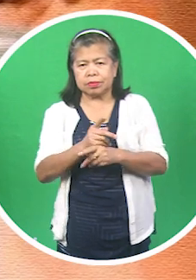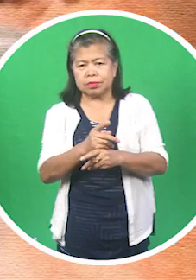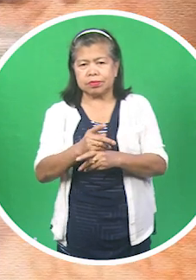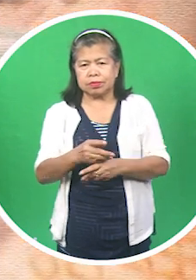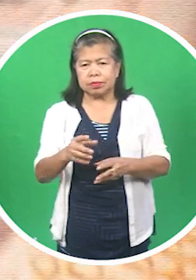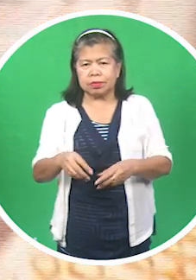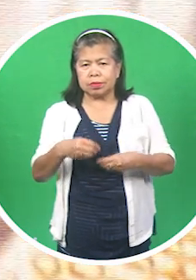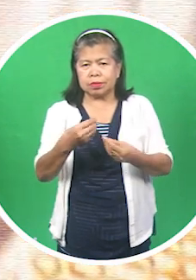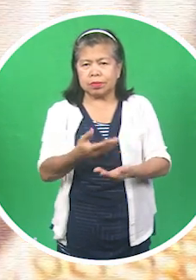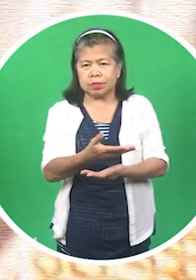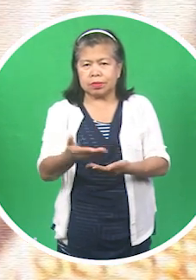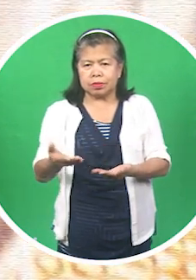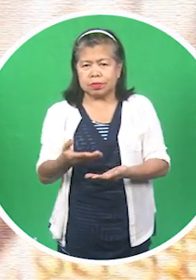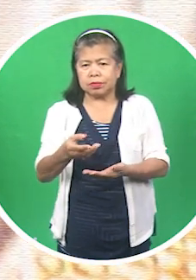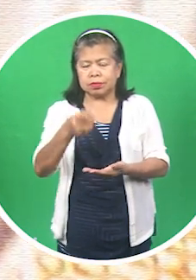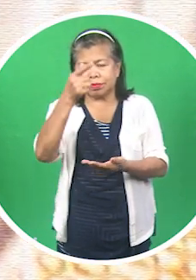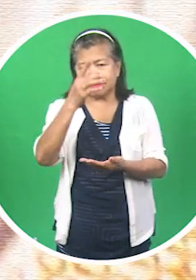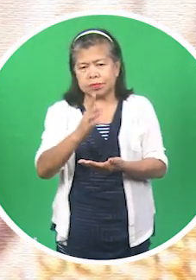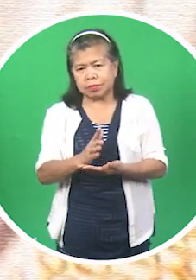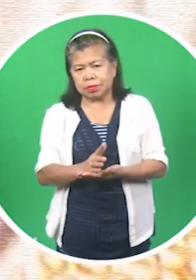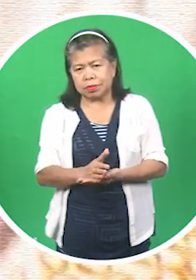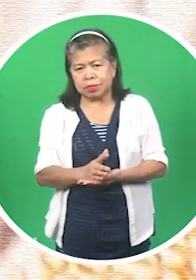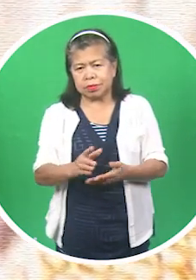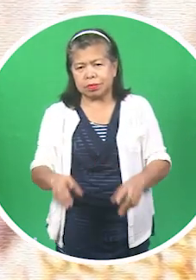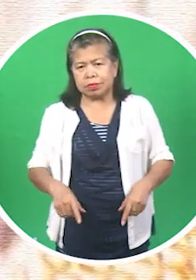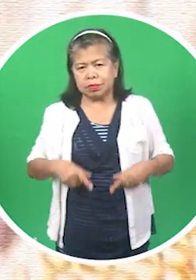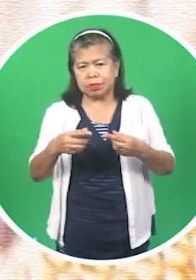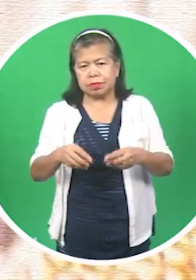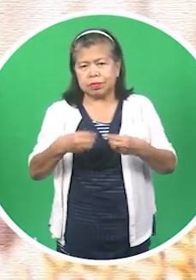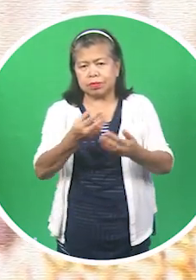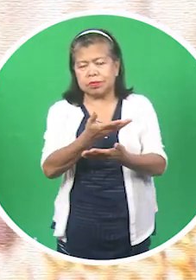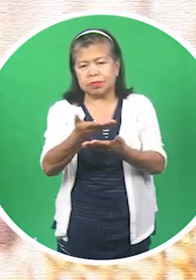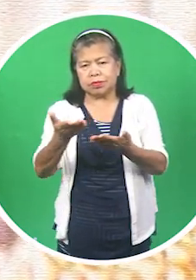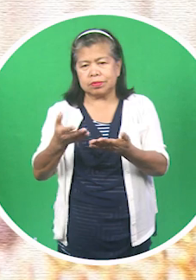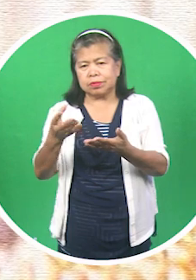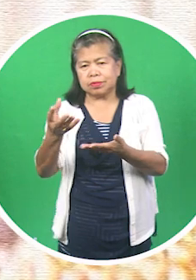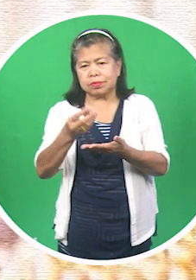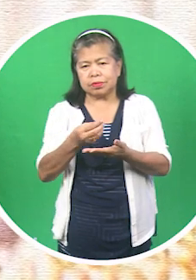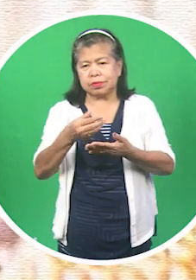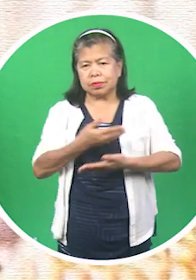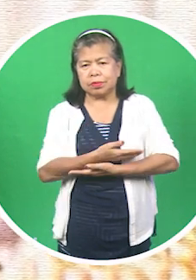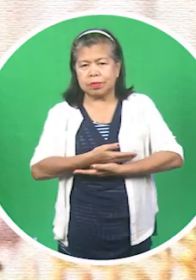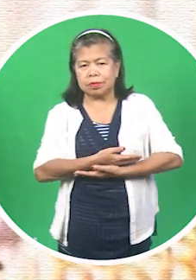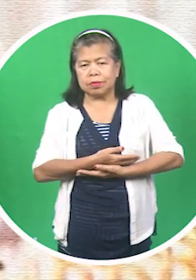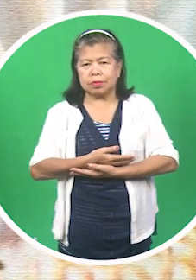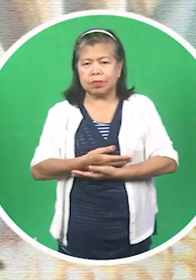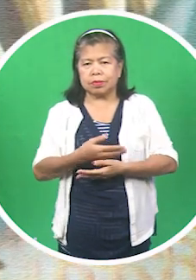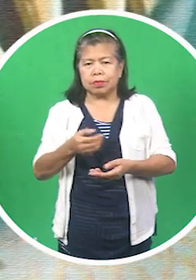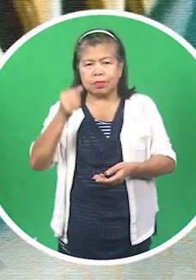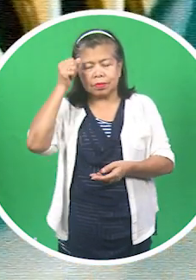at all, even if the child would die. She wished that neither of them could have the